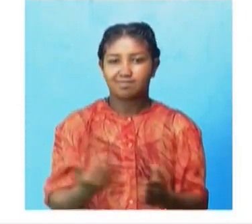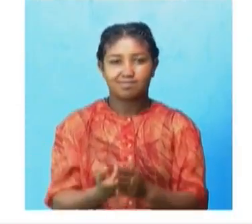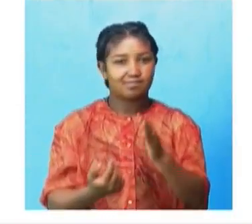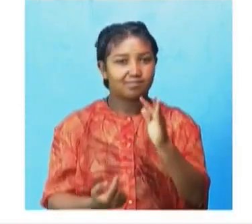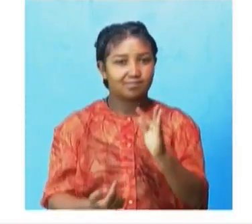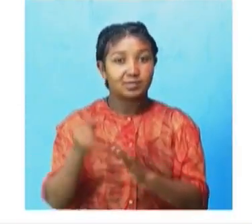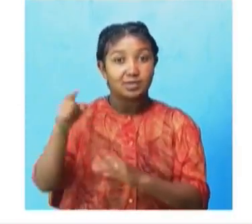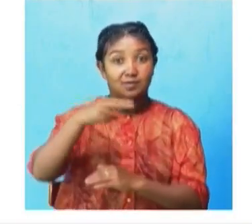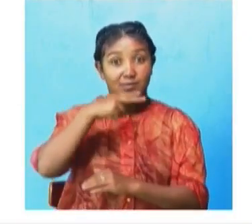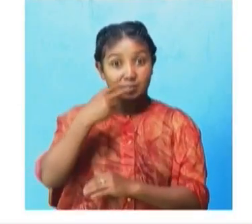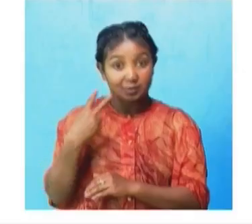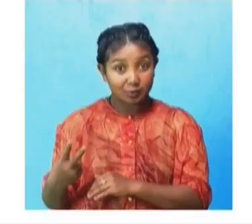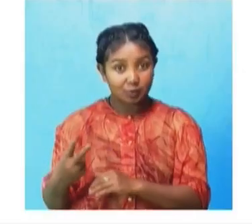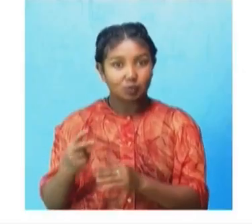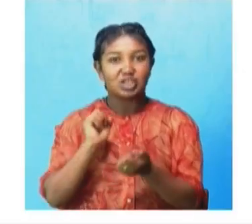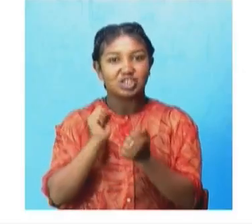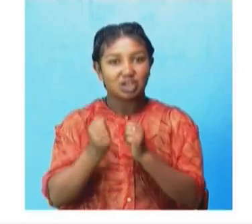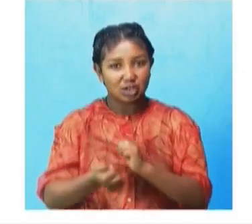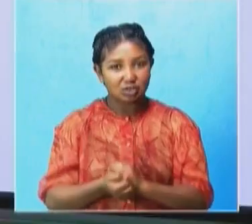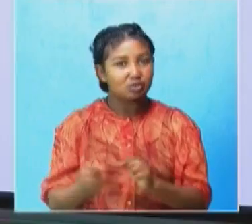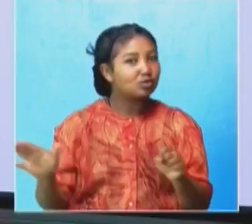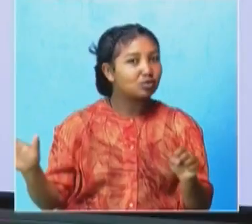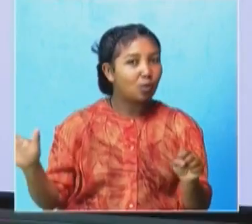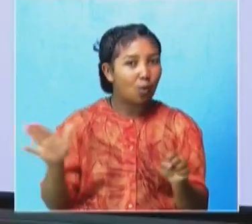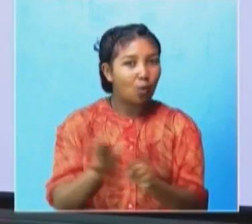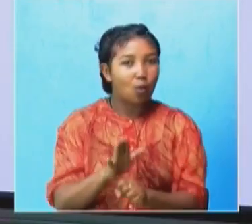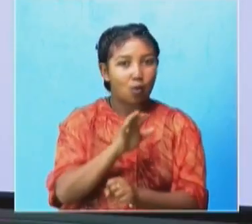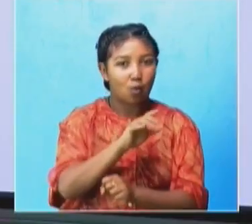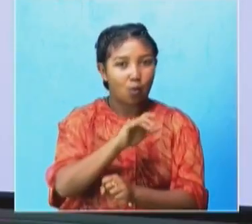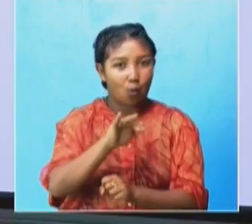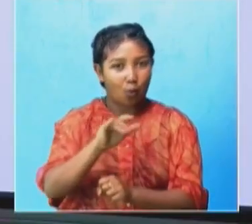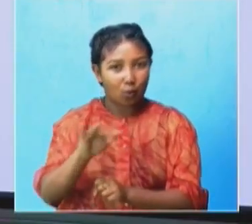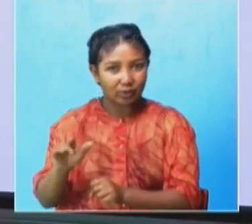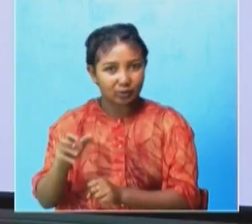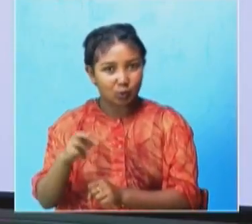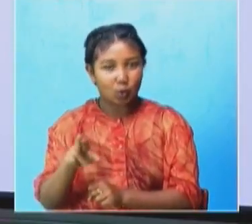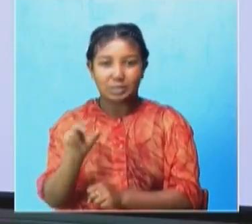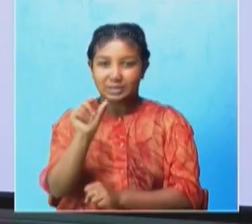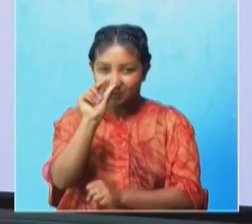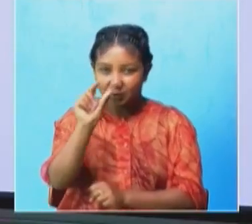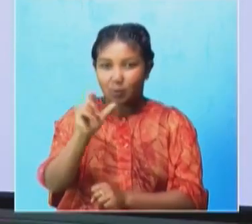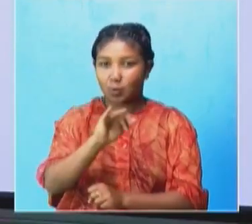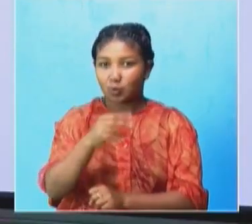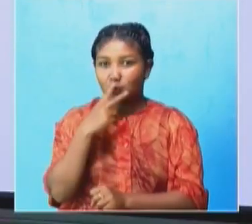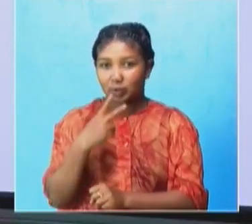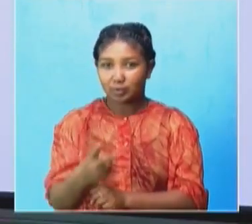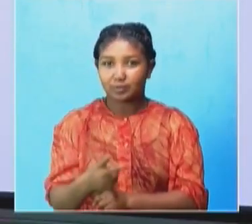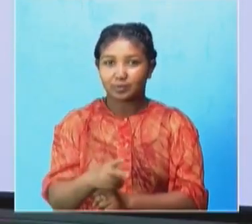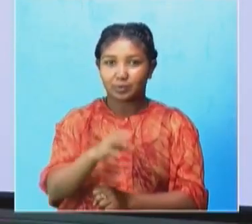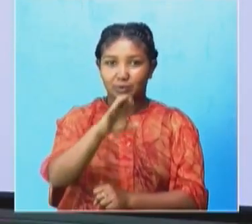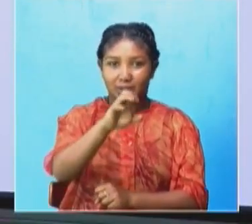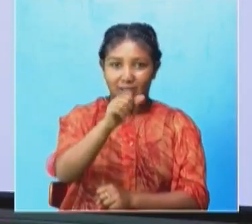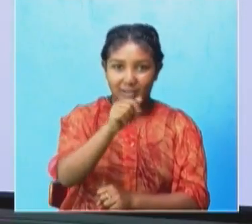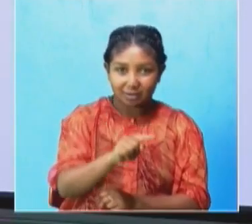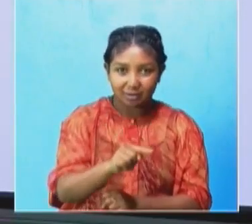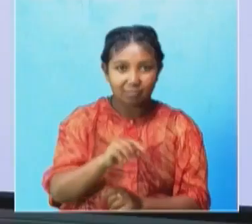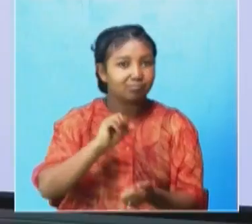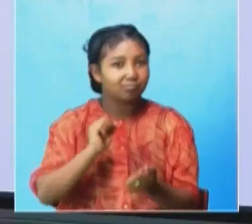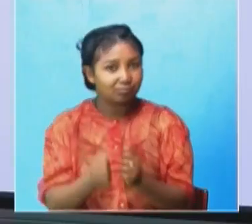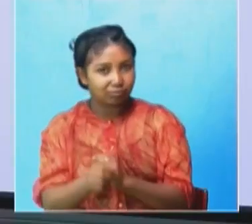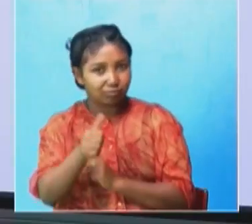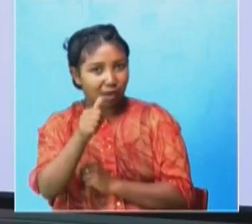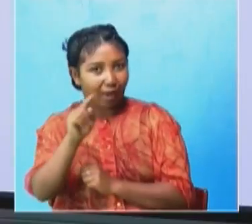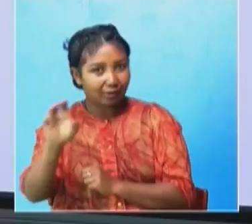Look, this verbs, we change the whole words or some words. Look here. Eat,